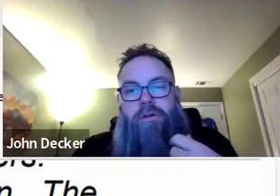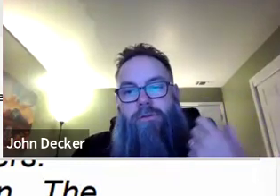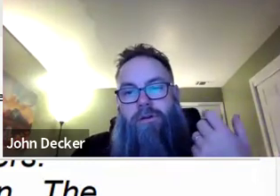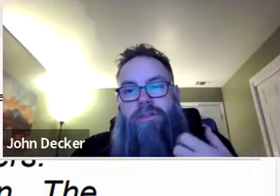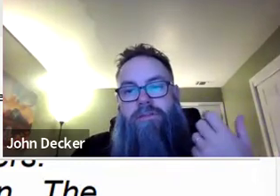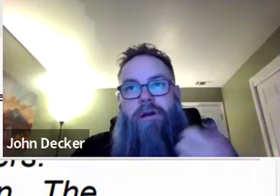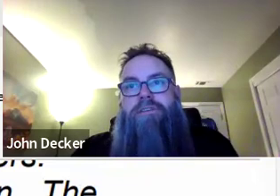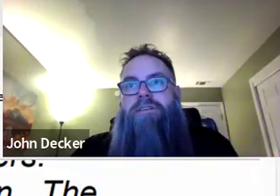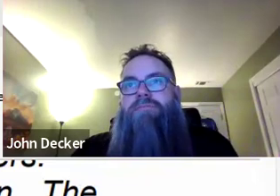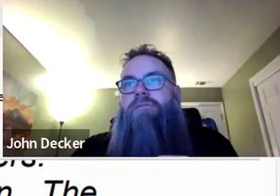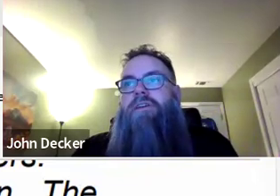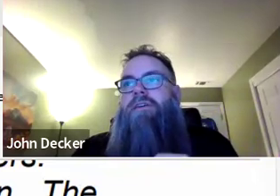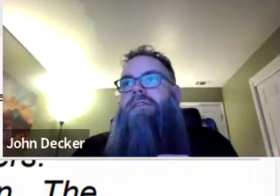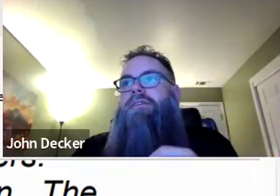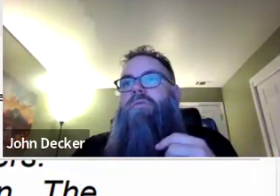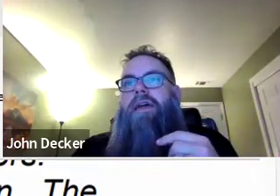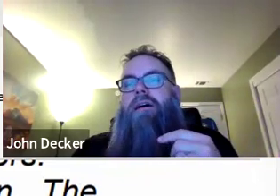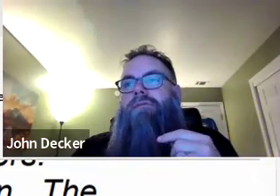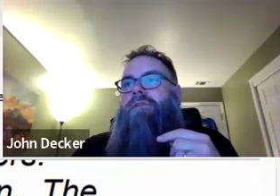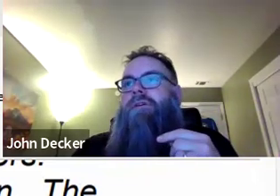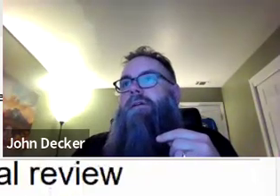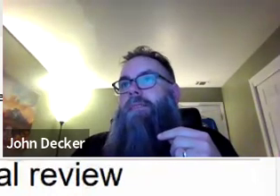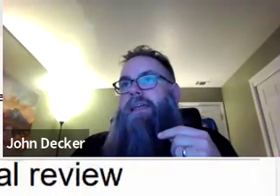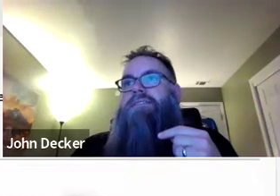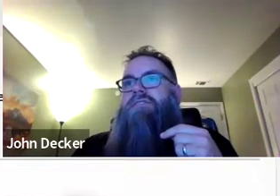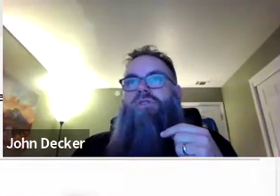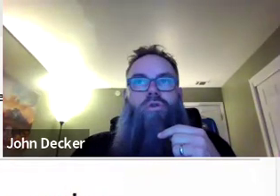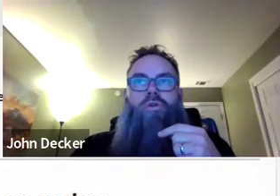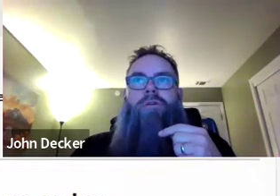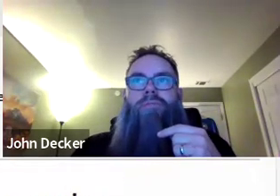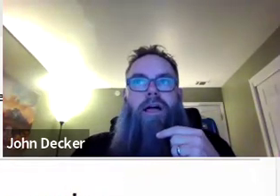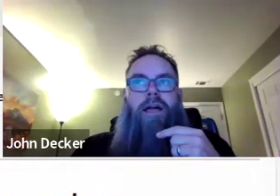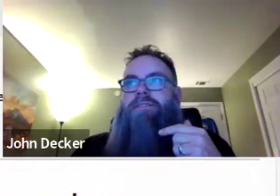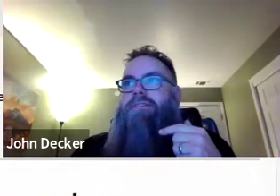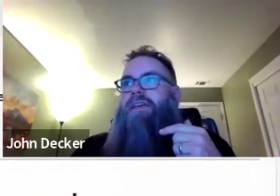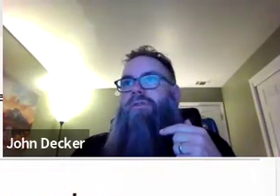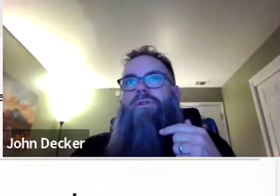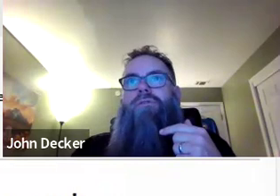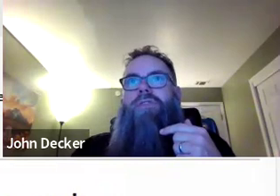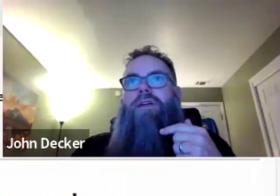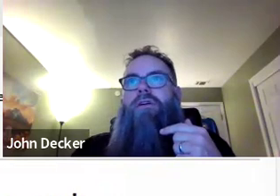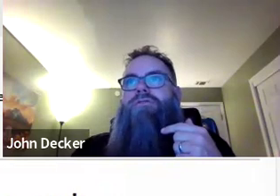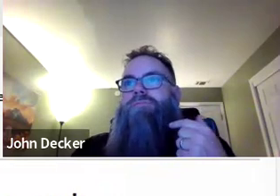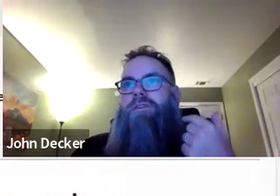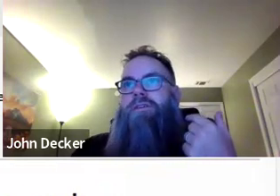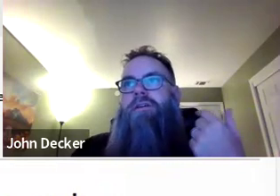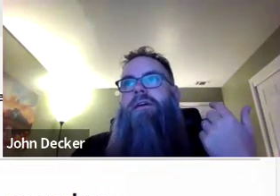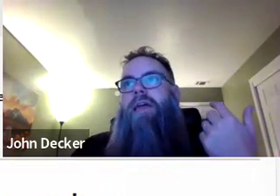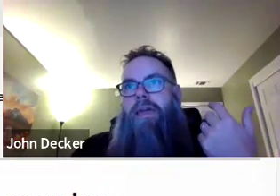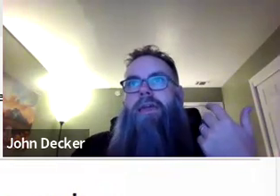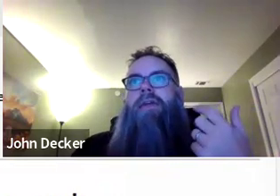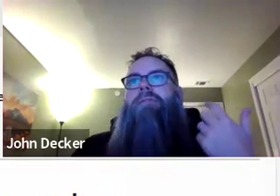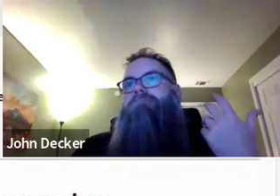areas. So we know that the department is moving in this way of, in essence, total compliance in order for there to